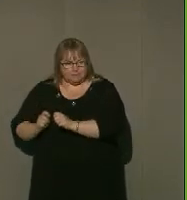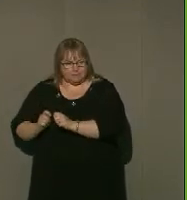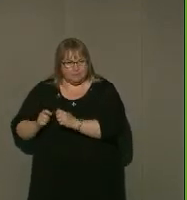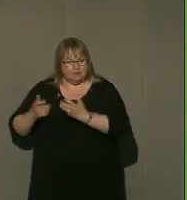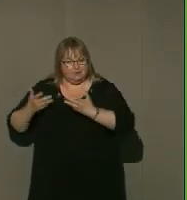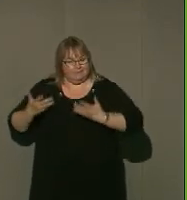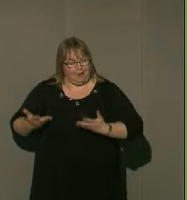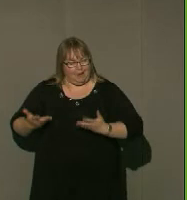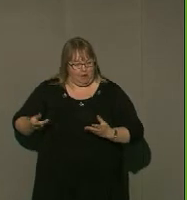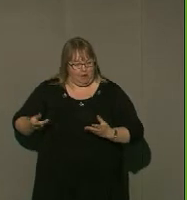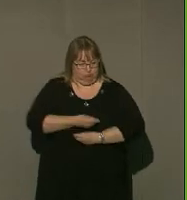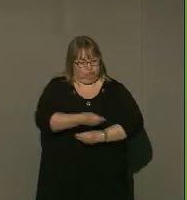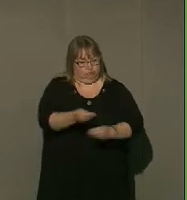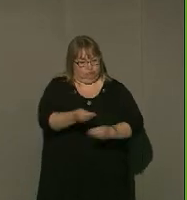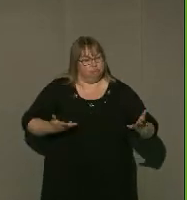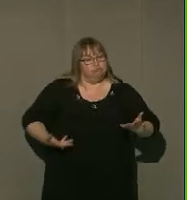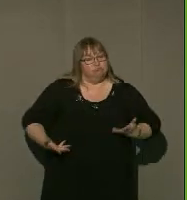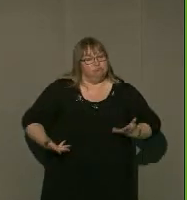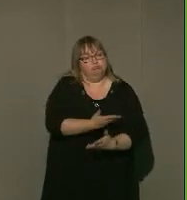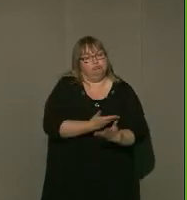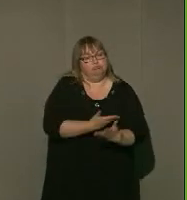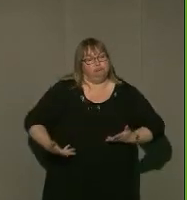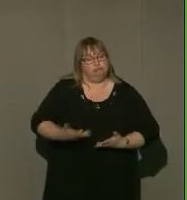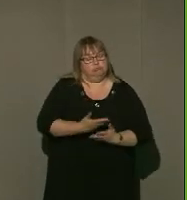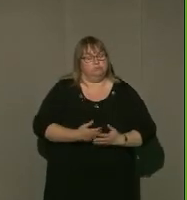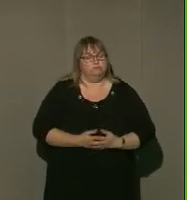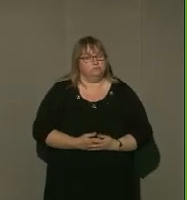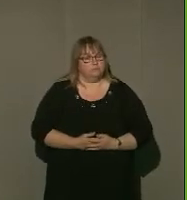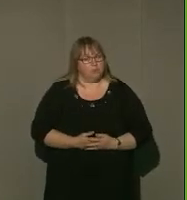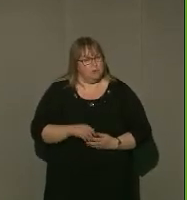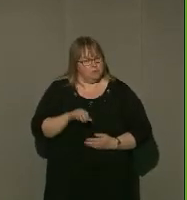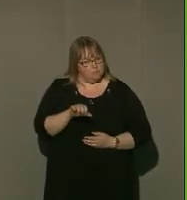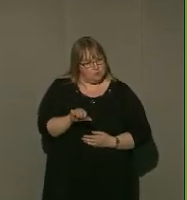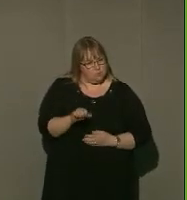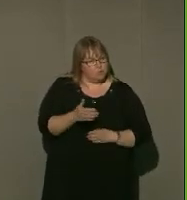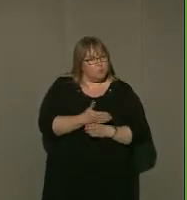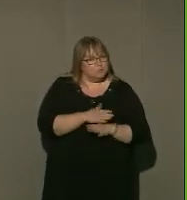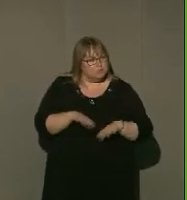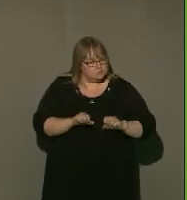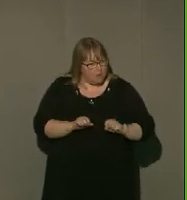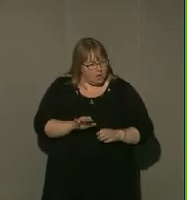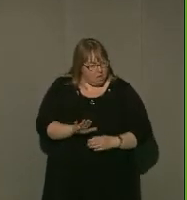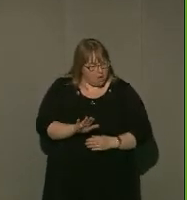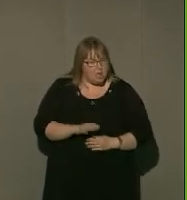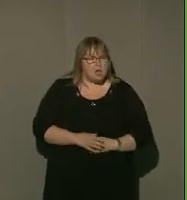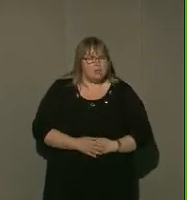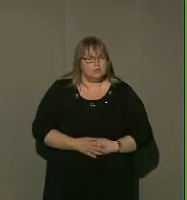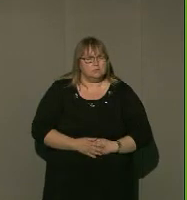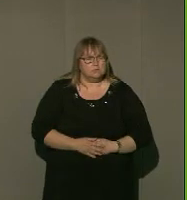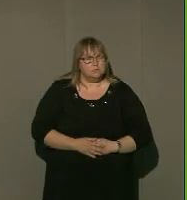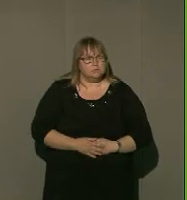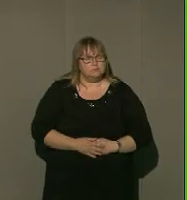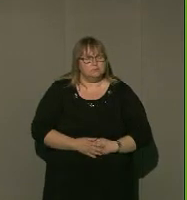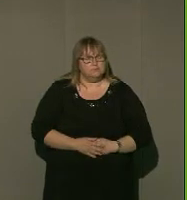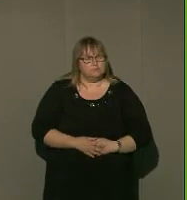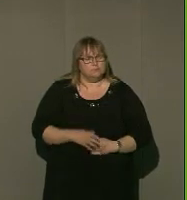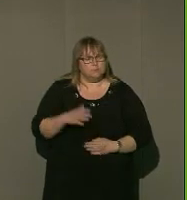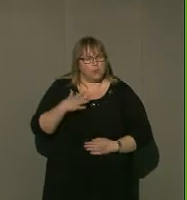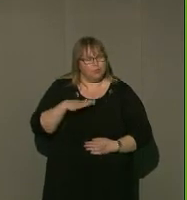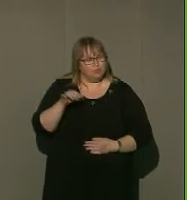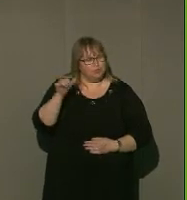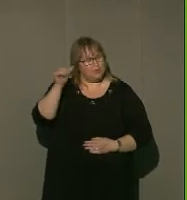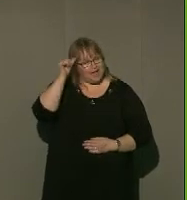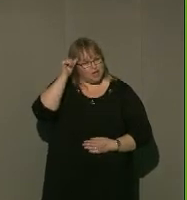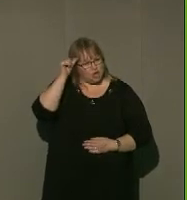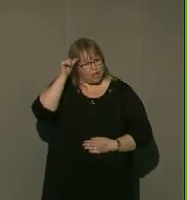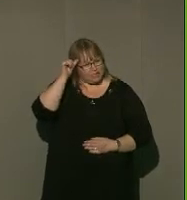going to discuss. Before we start that, I would like to acknowledge and